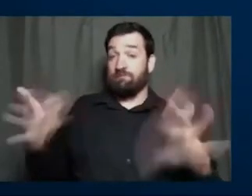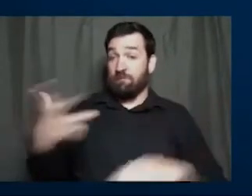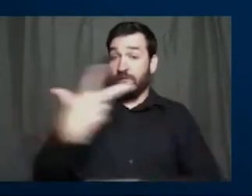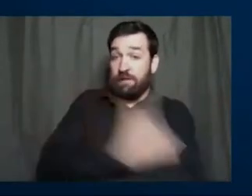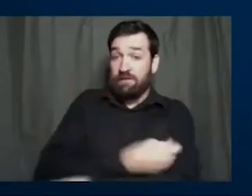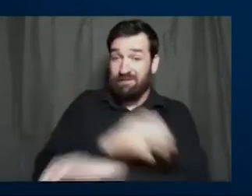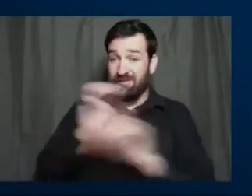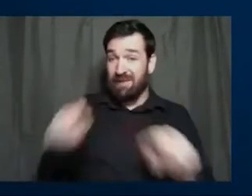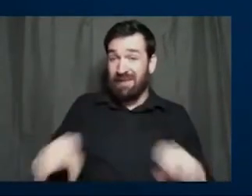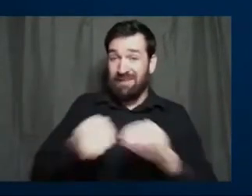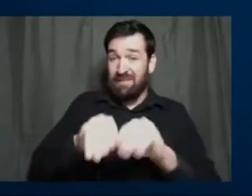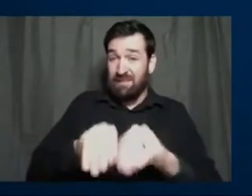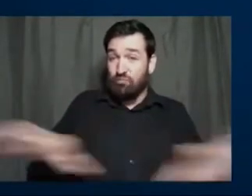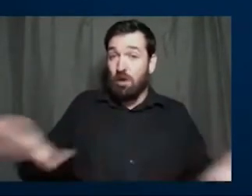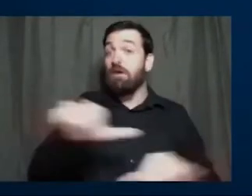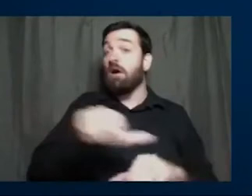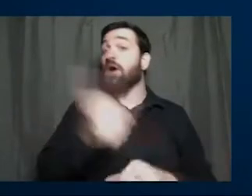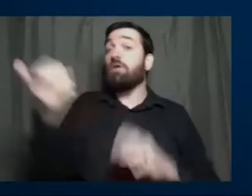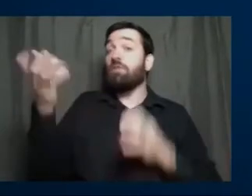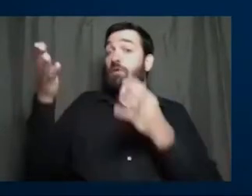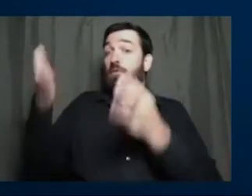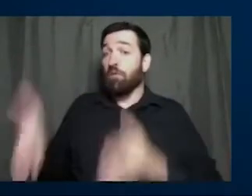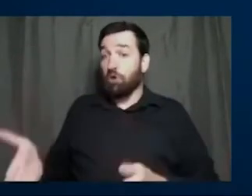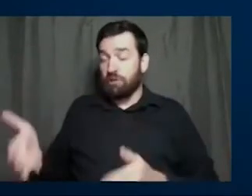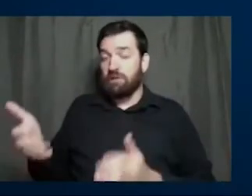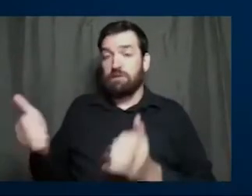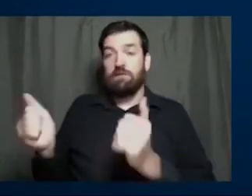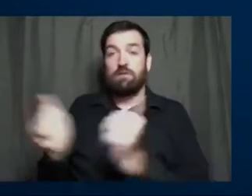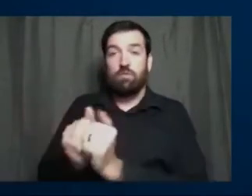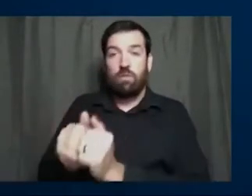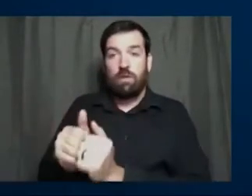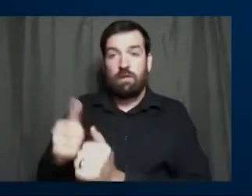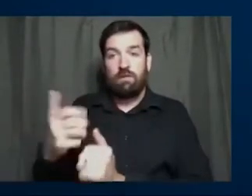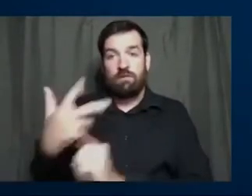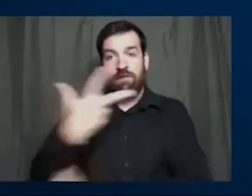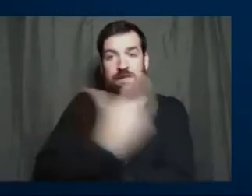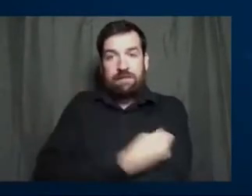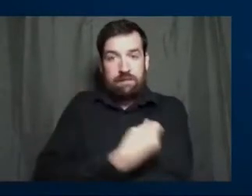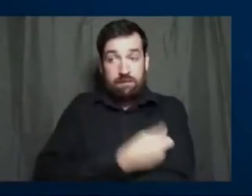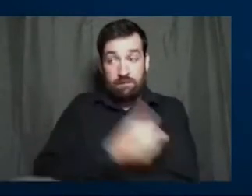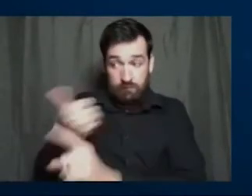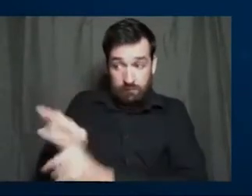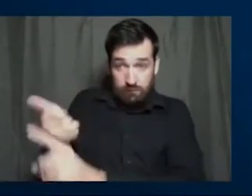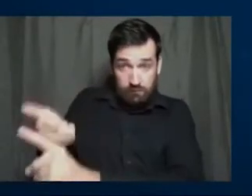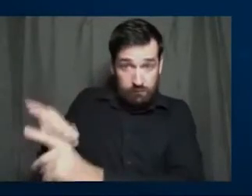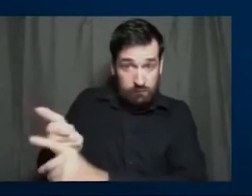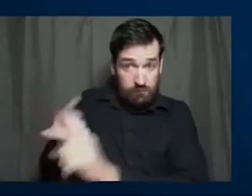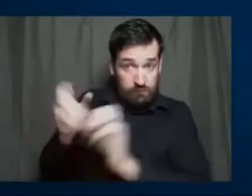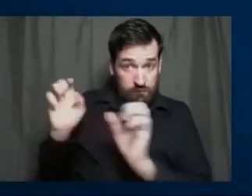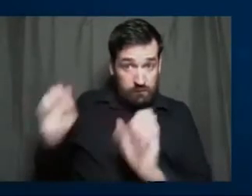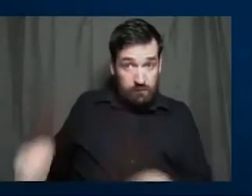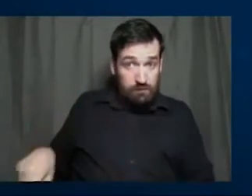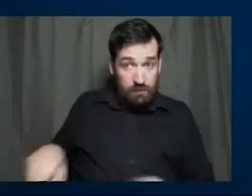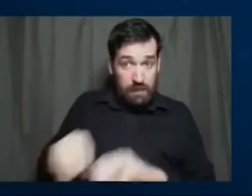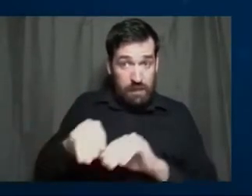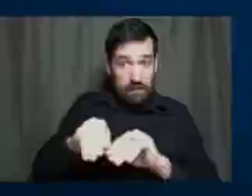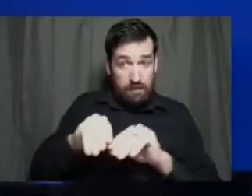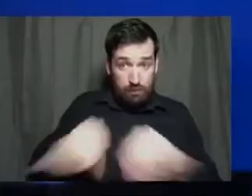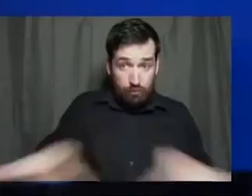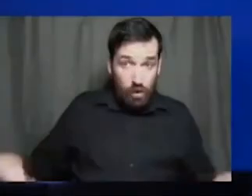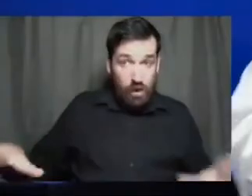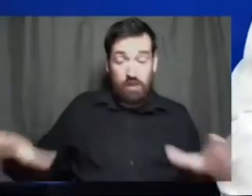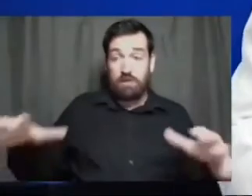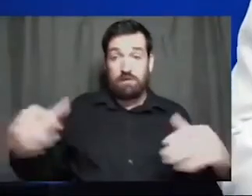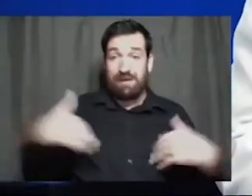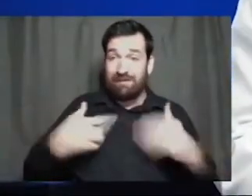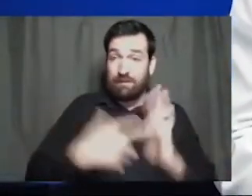vaccinated person? And if so, can that person have symptoms and test positive? Yes, yes, and yes. Yeah, because that's the whole problem,